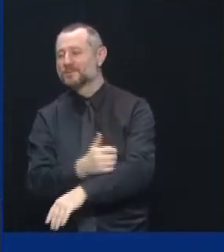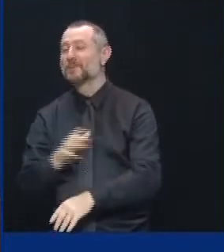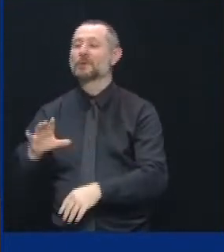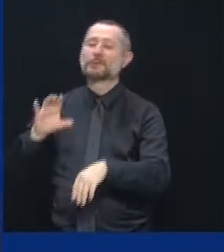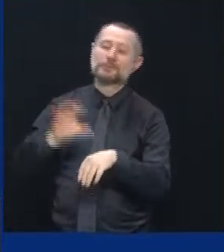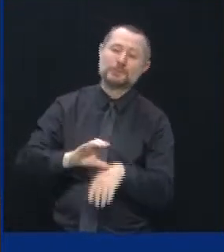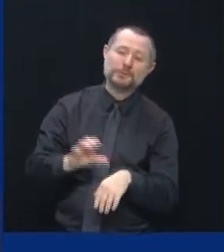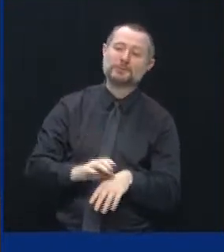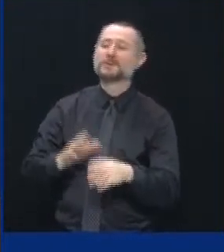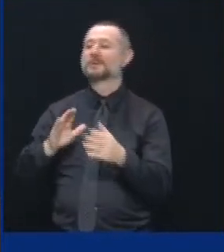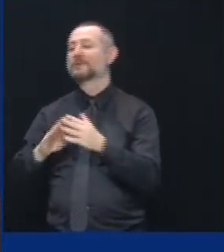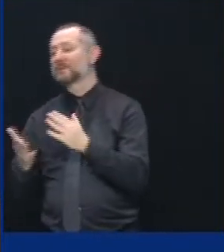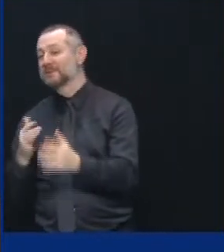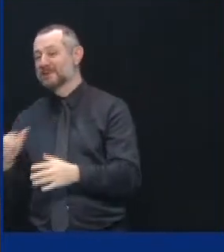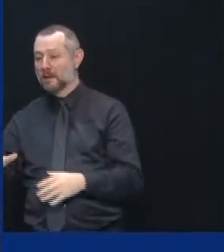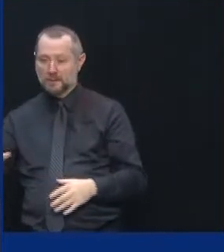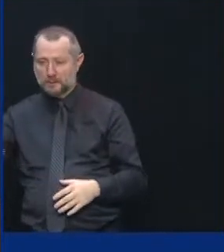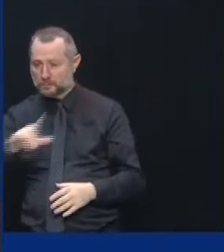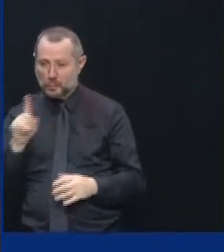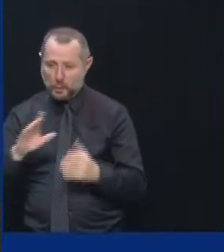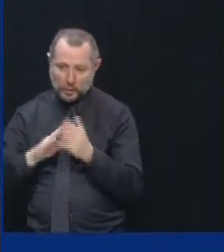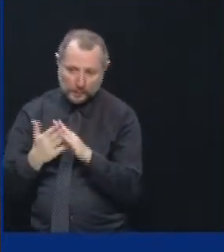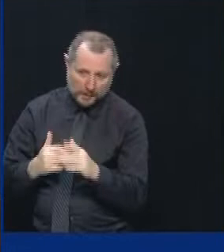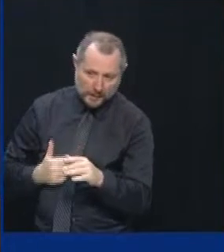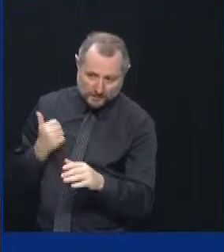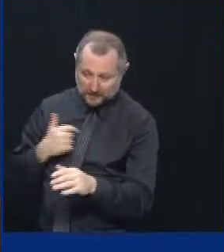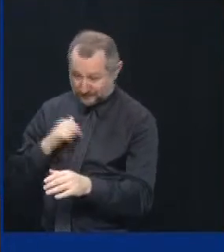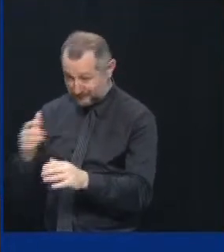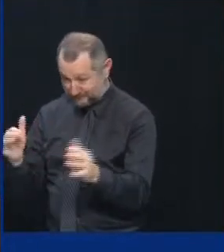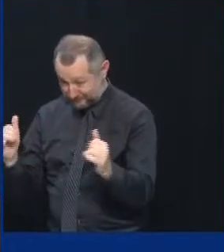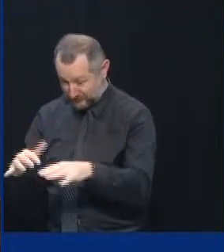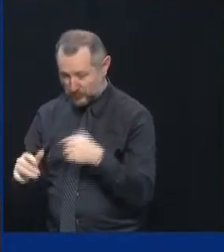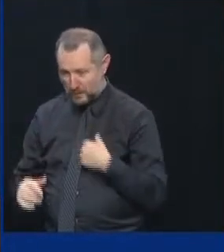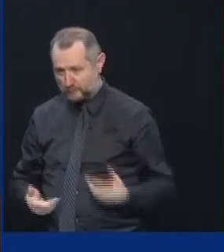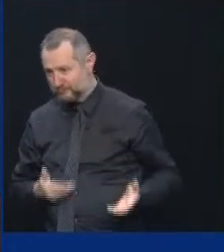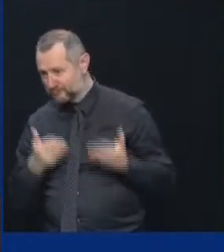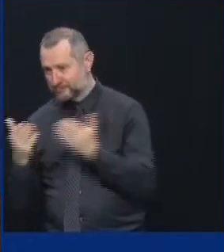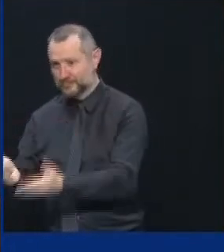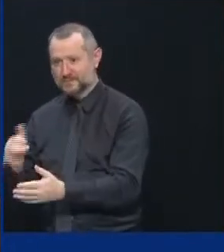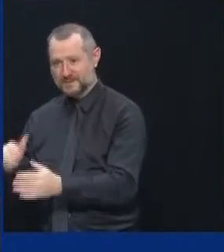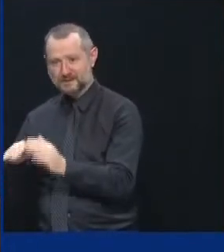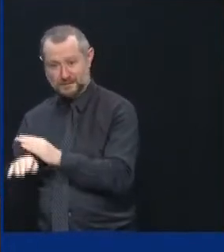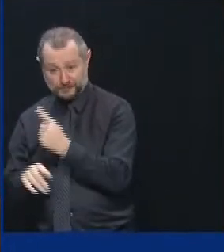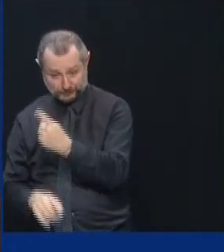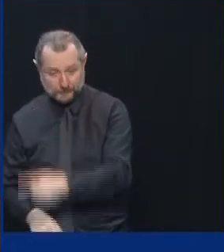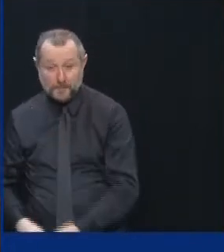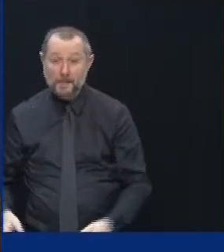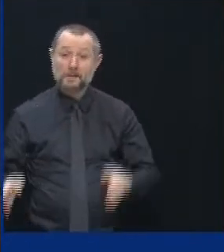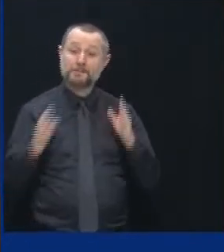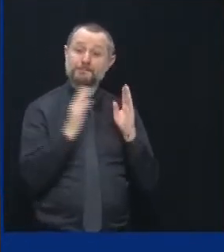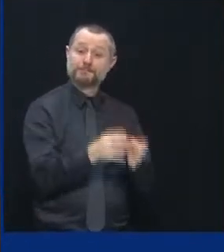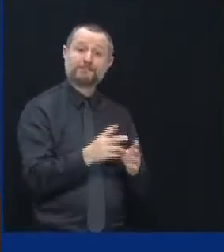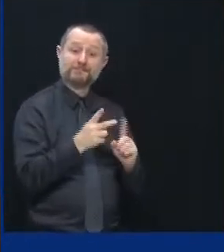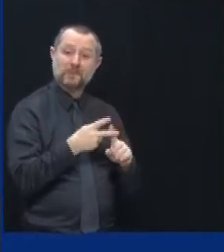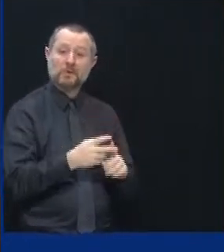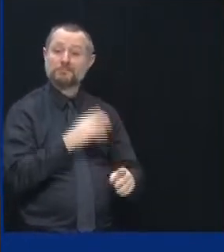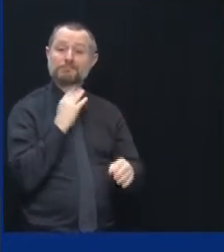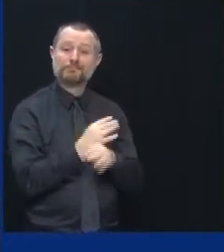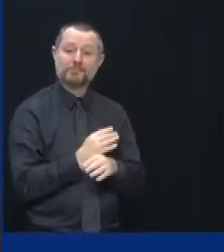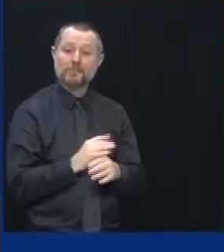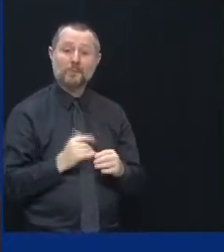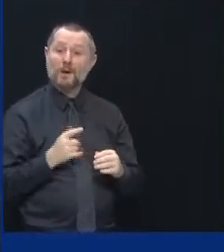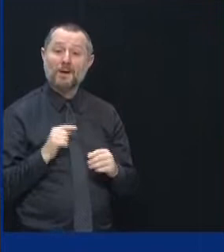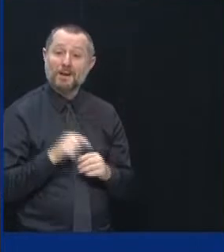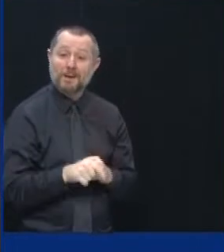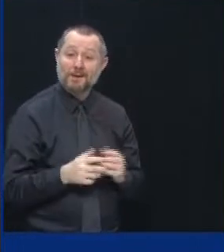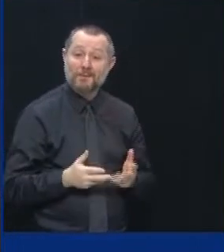actually the communities themselves. So access, but then the second obstacle is what they